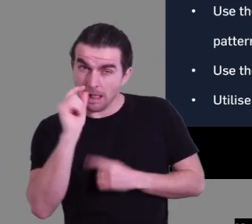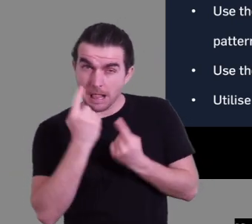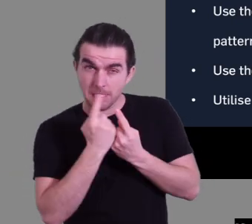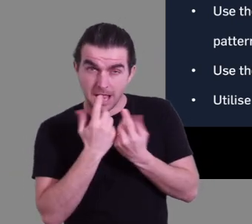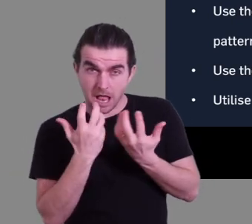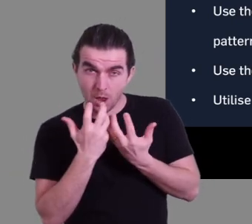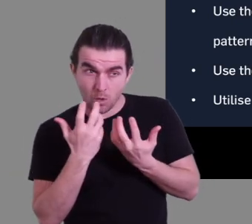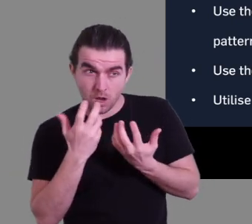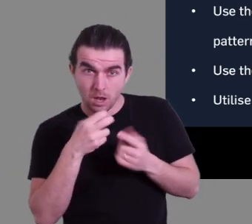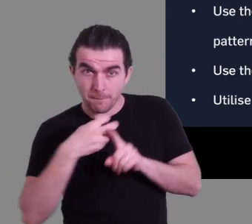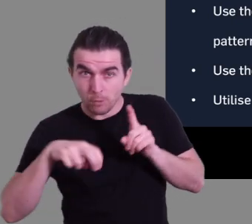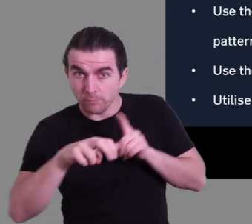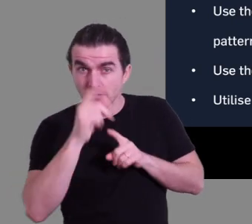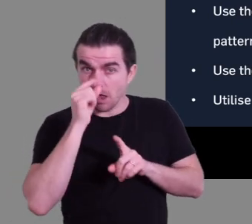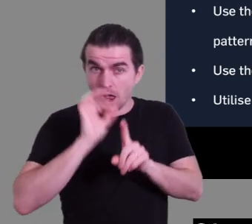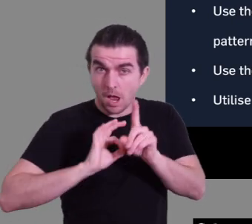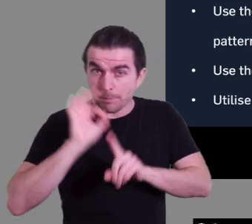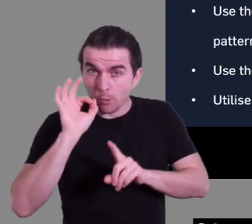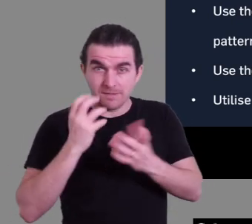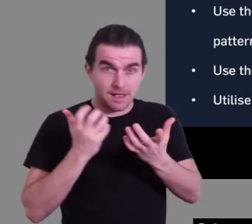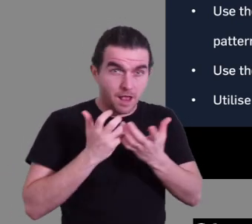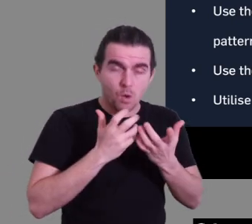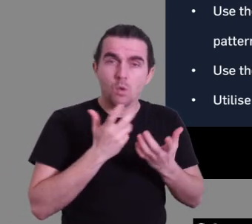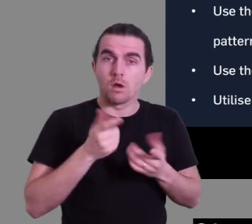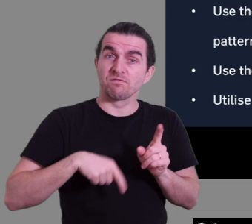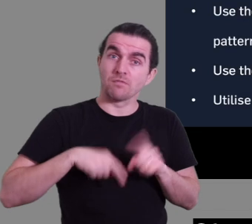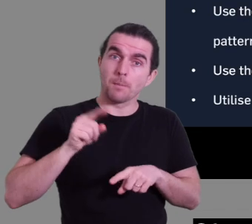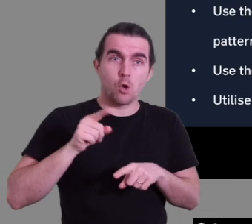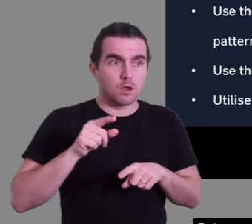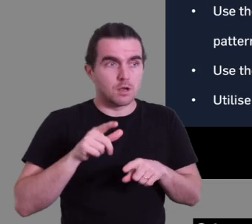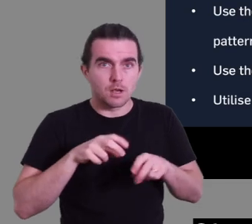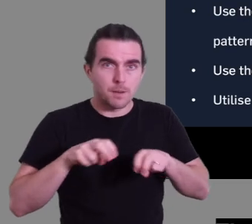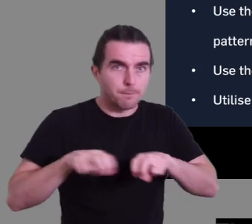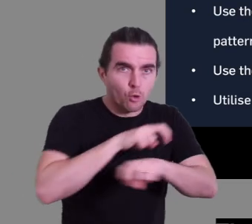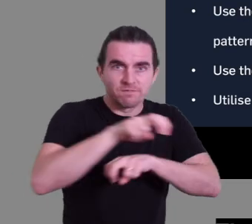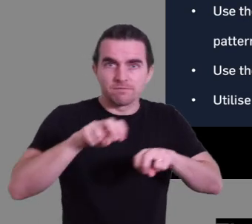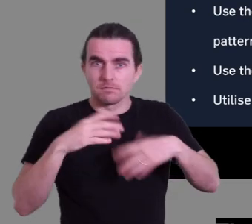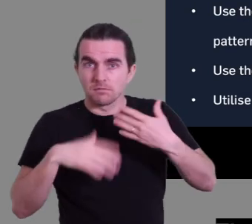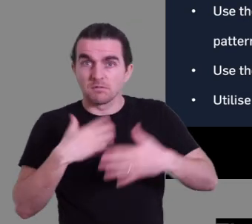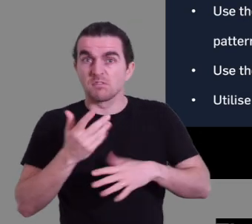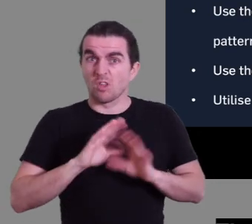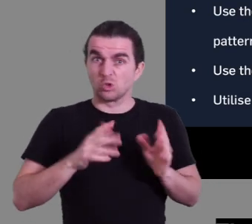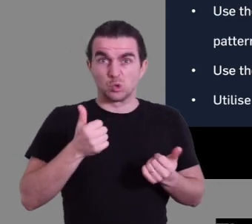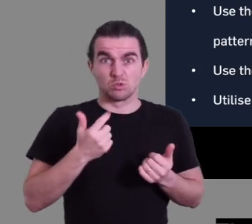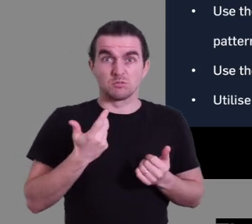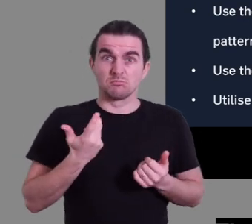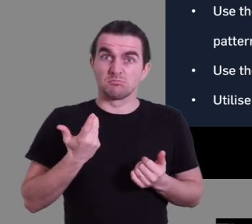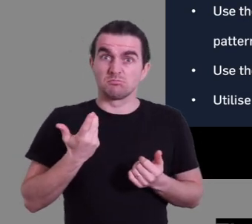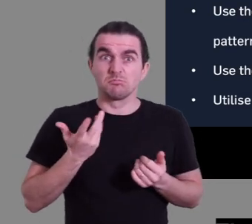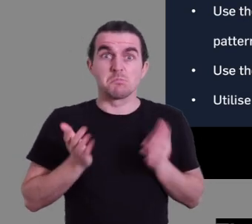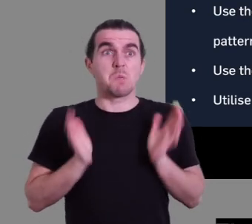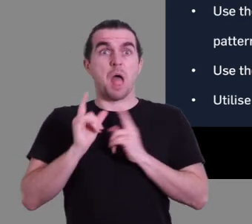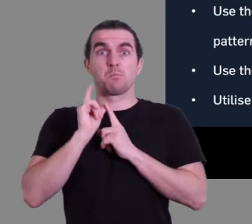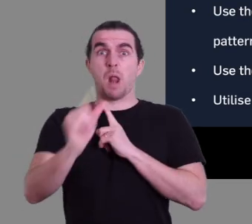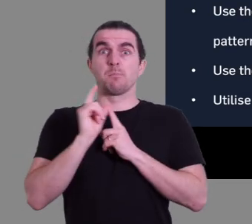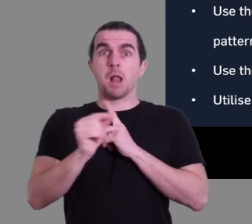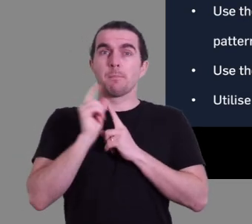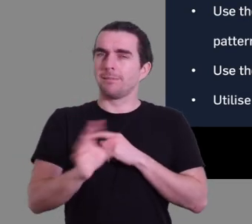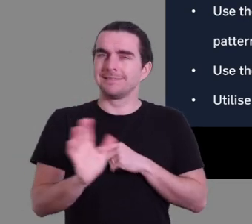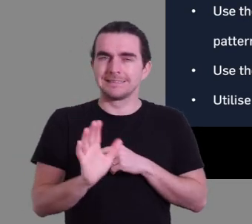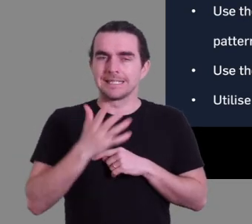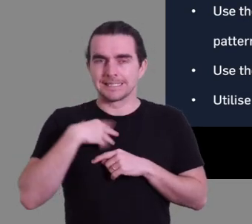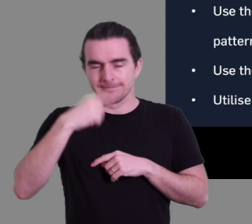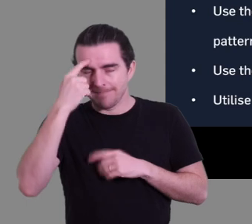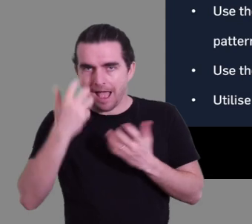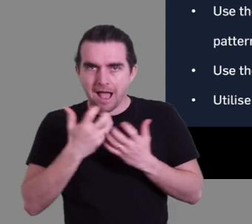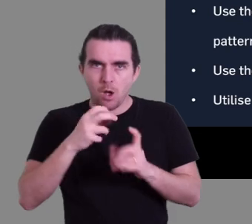about the movement that you could improve on. Well, of course, he's got to be doing the football movement. It's no good him just running in and out of cones. They've got to be